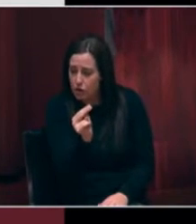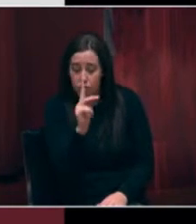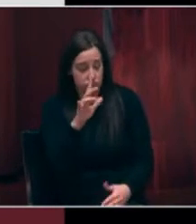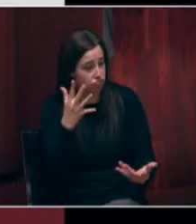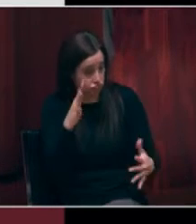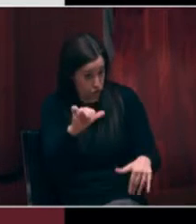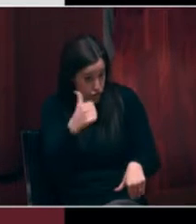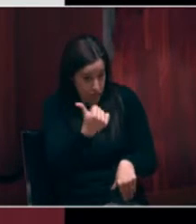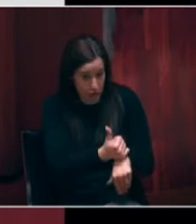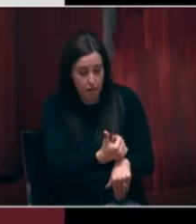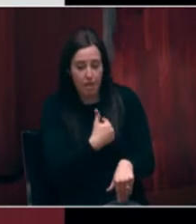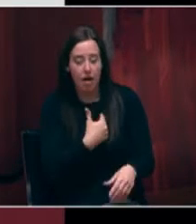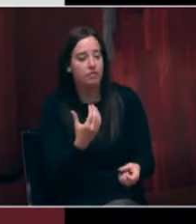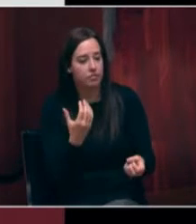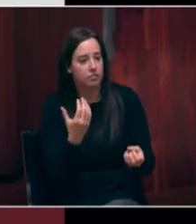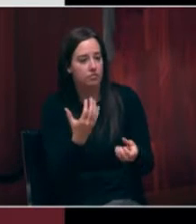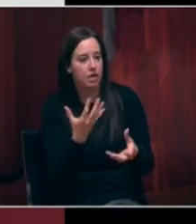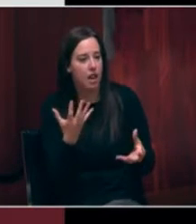it gave us a lot of power